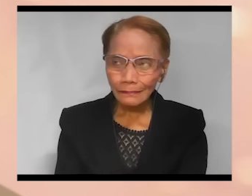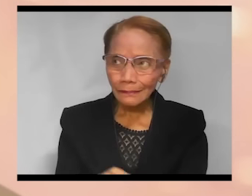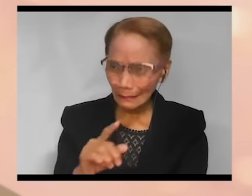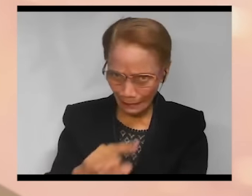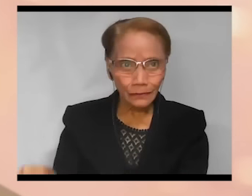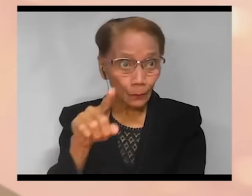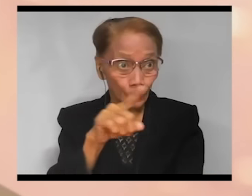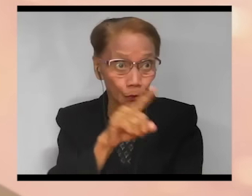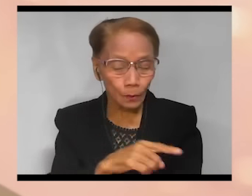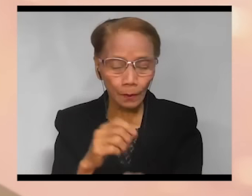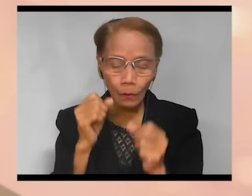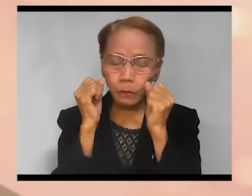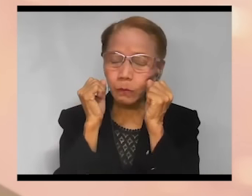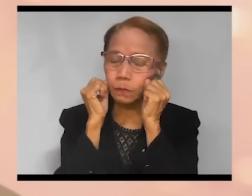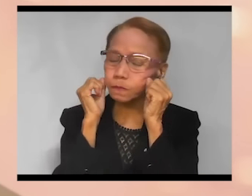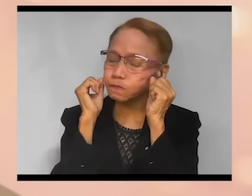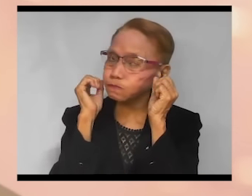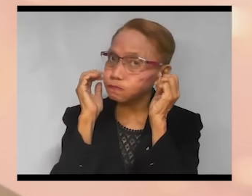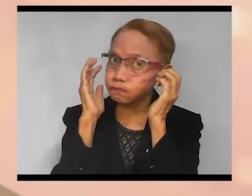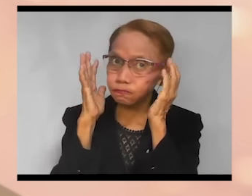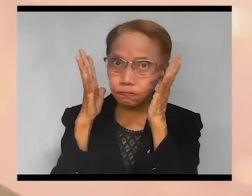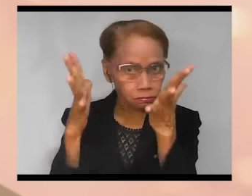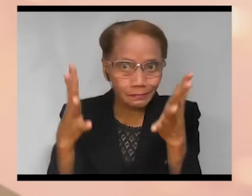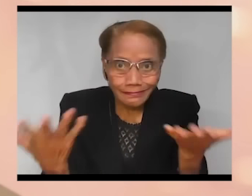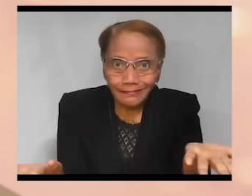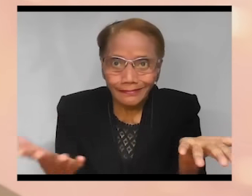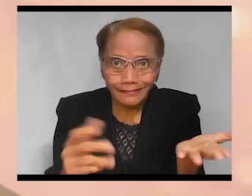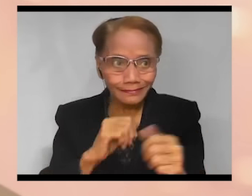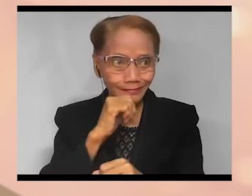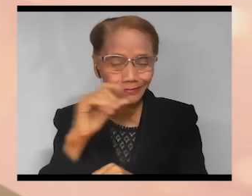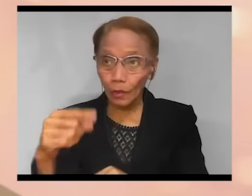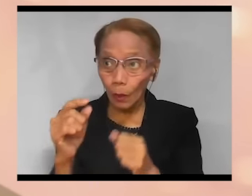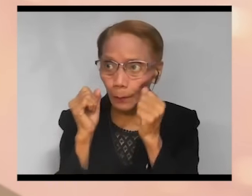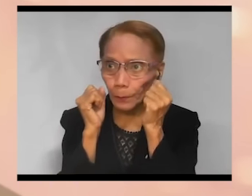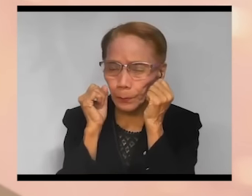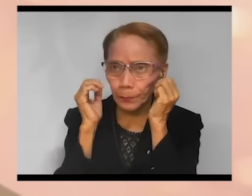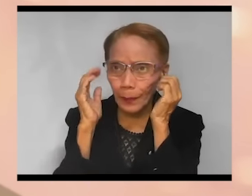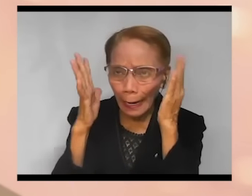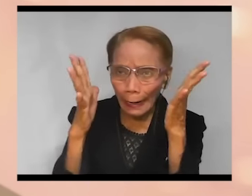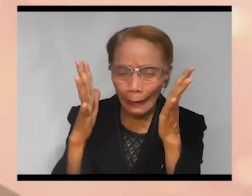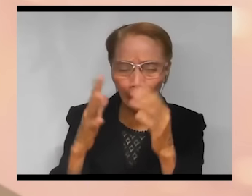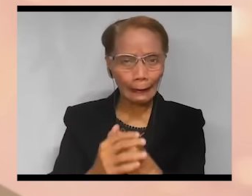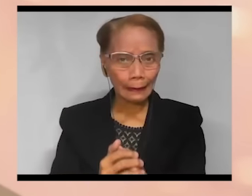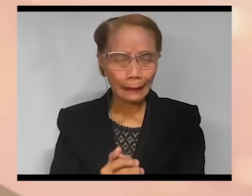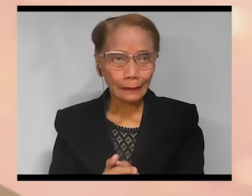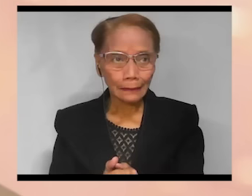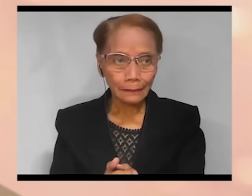are we not scandalized? And, this is not just a scandal.